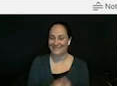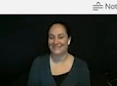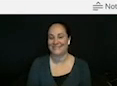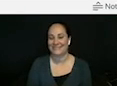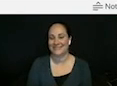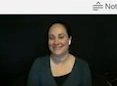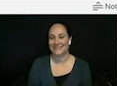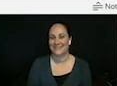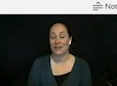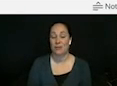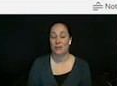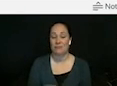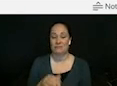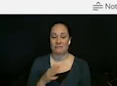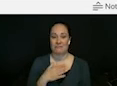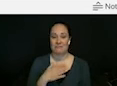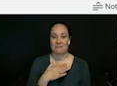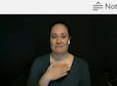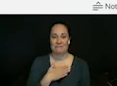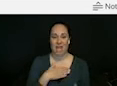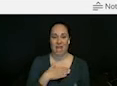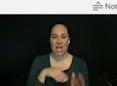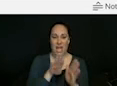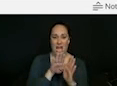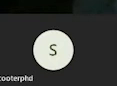around.